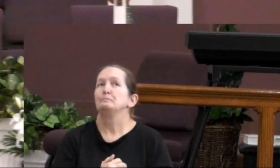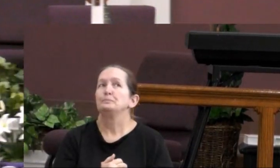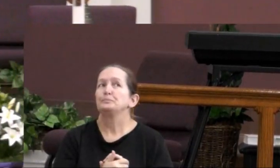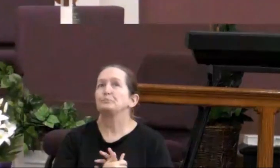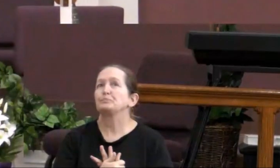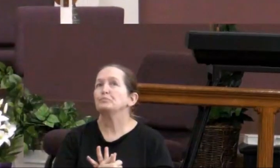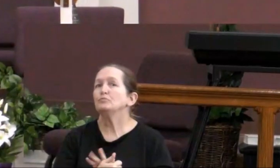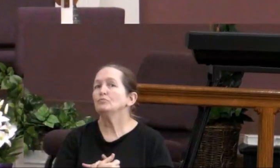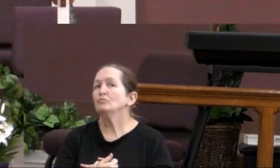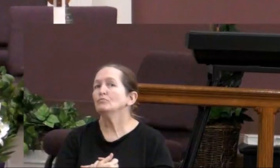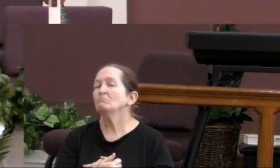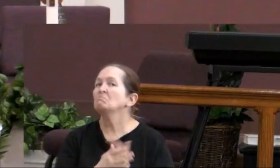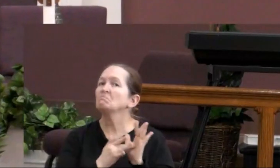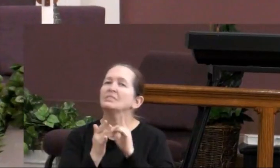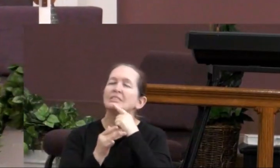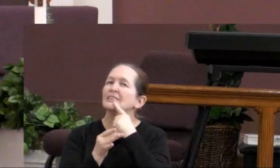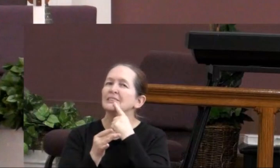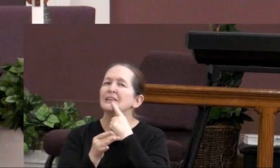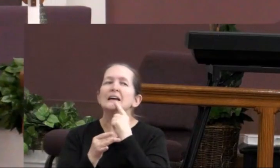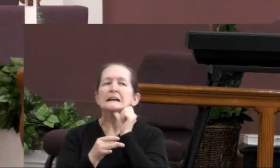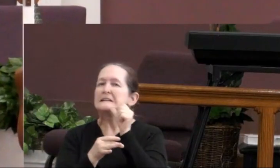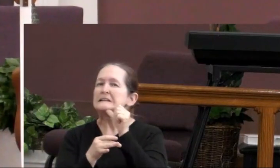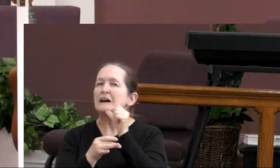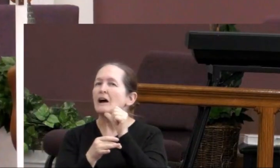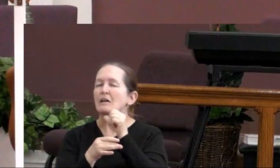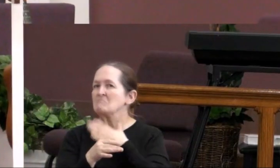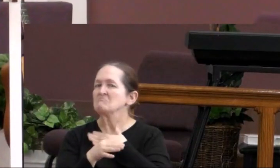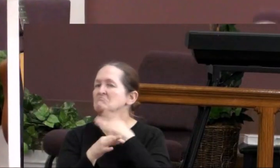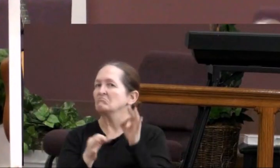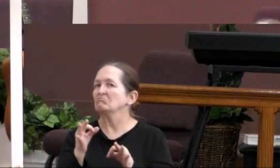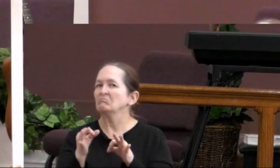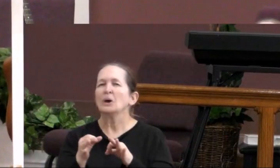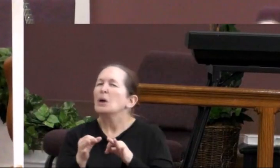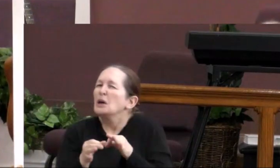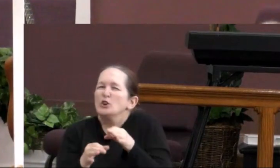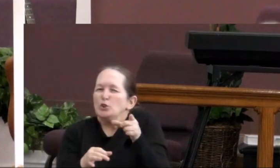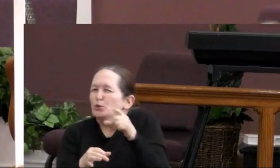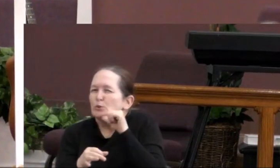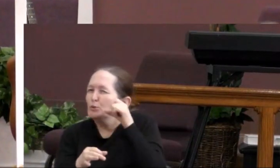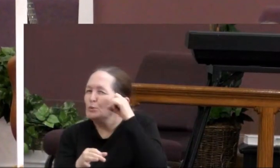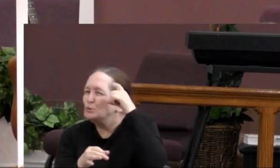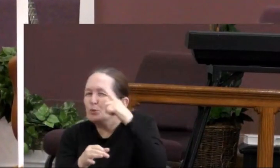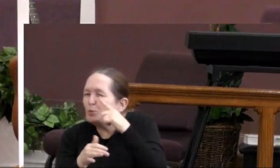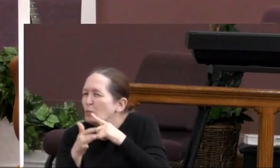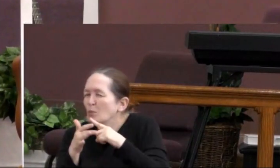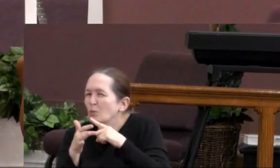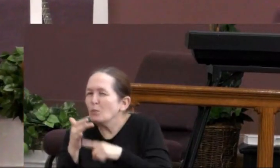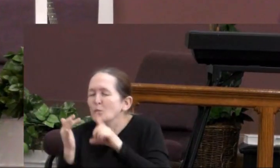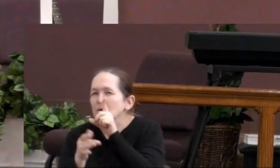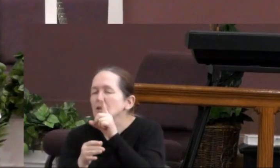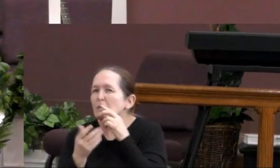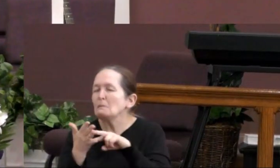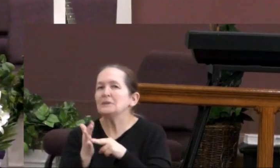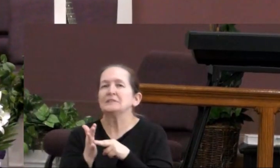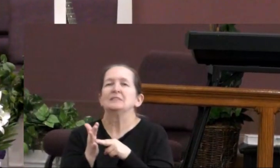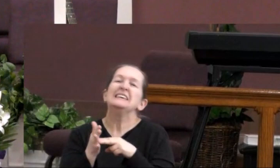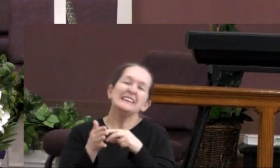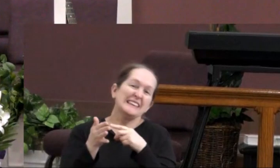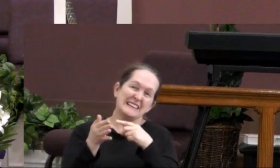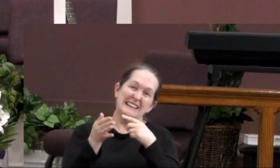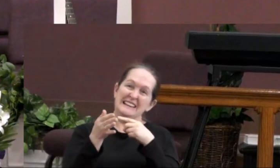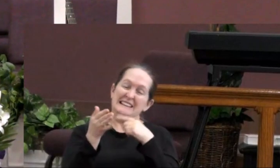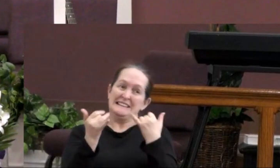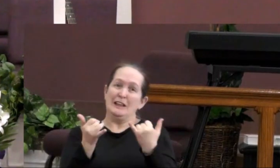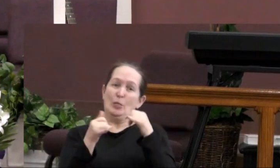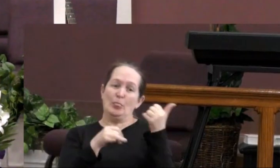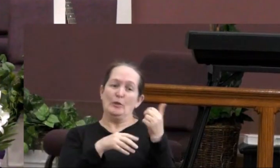And Jesus said, "That's not for me to give. And besides, you don't understand what that even means." And by this time, the other disciples